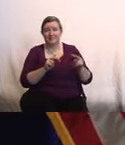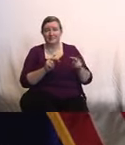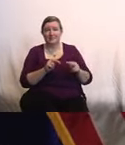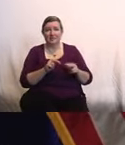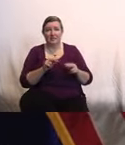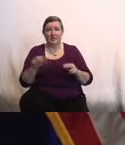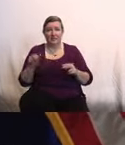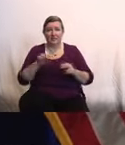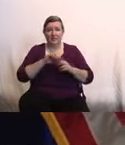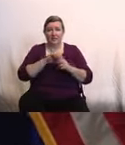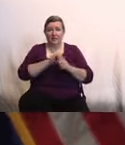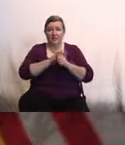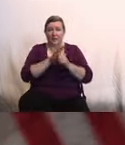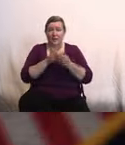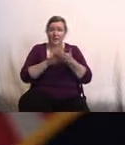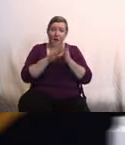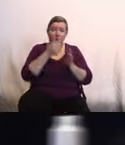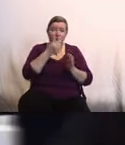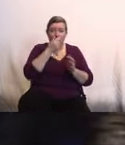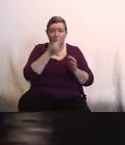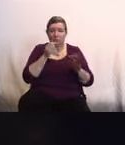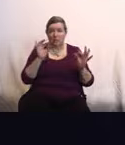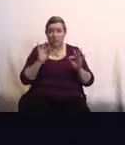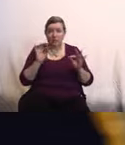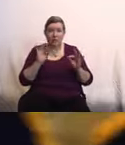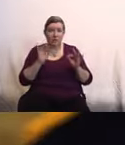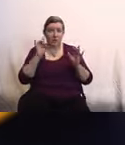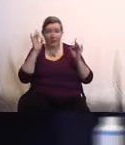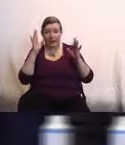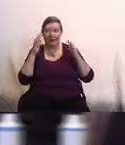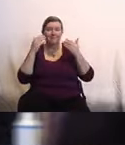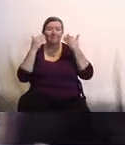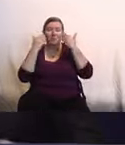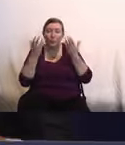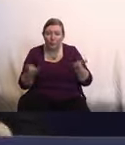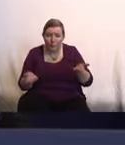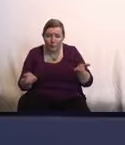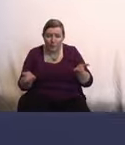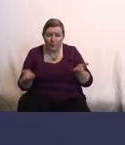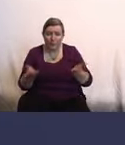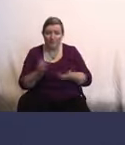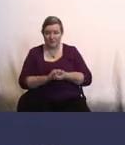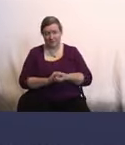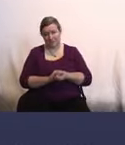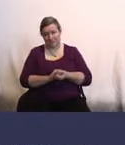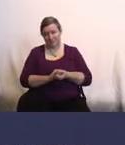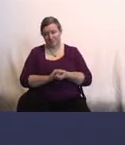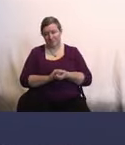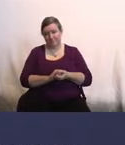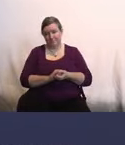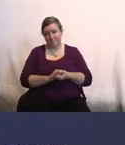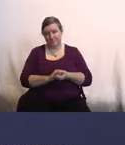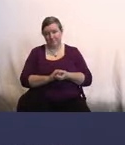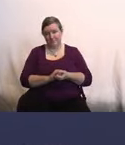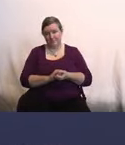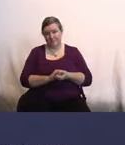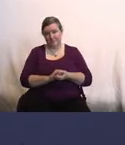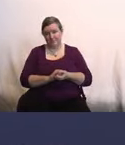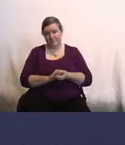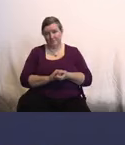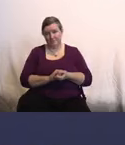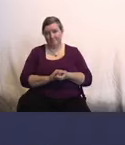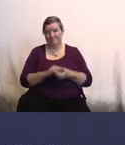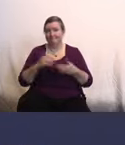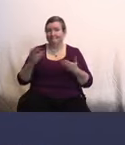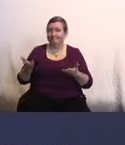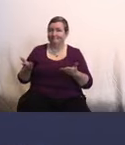that. Again, to repeat something, Judy, before you jump in, we're not managing this to zero. So we're trying to meet the